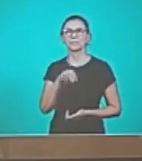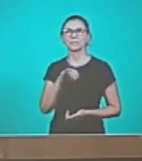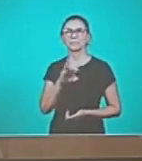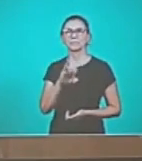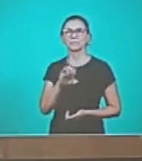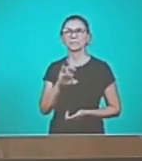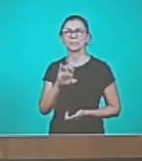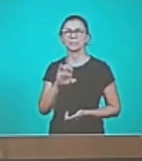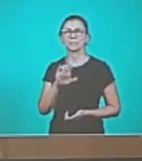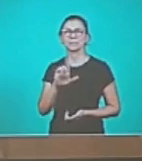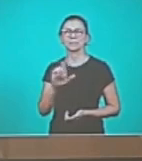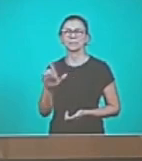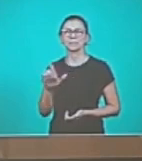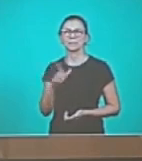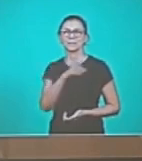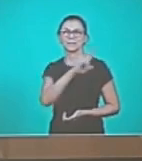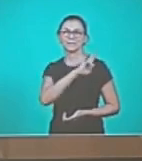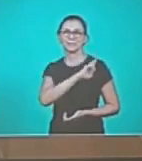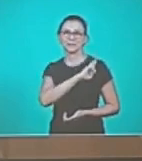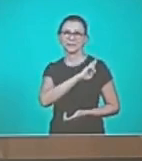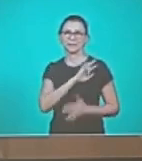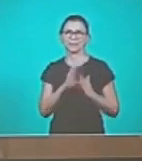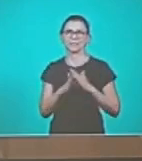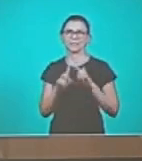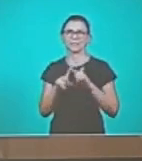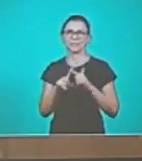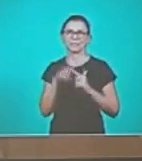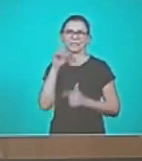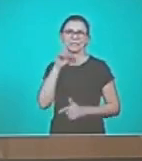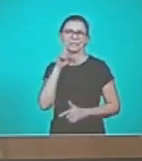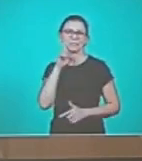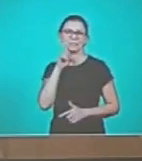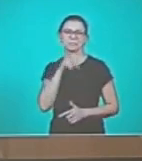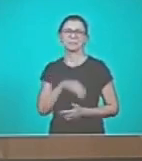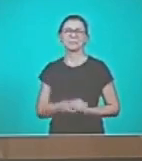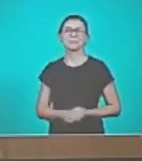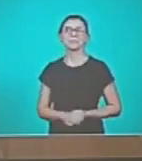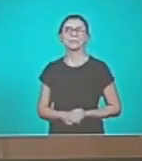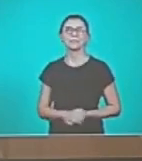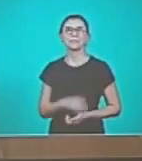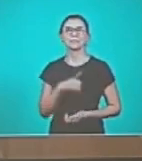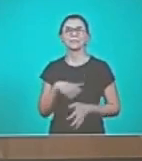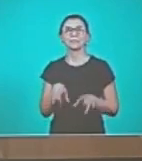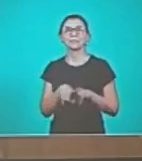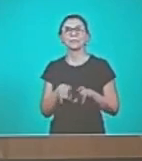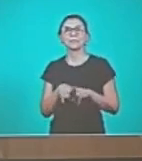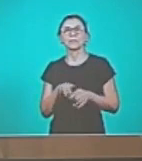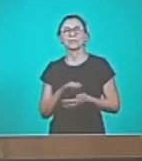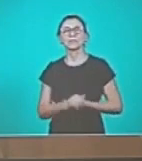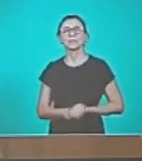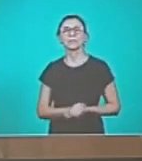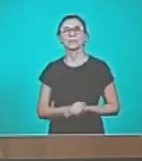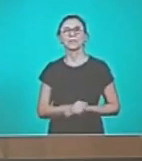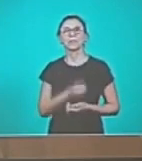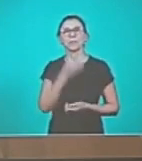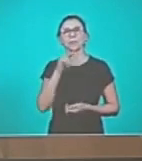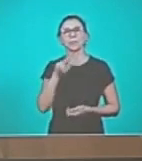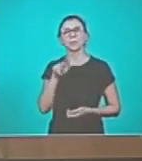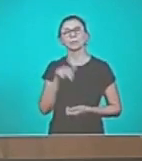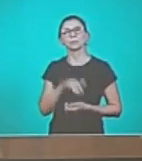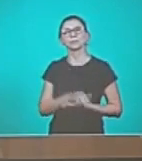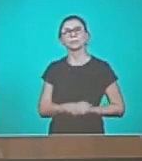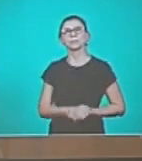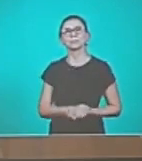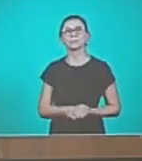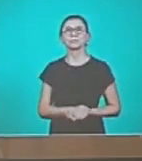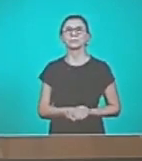engineer. He's responsible for the church in Chicago. We have here also the brother Tito Magalhães from the city